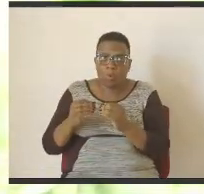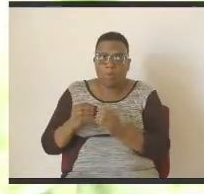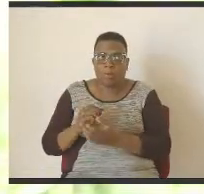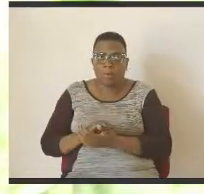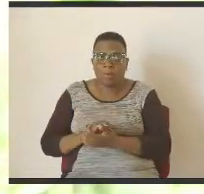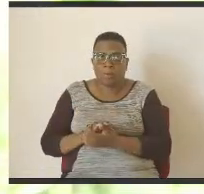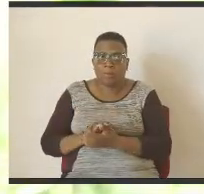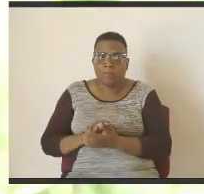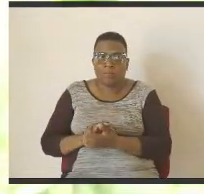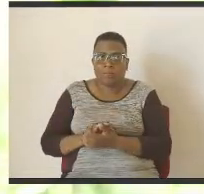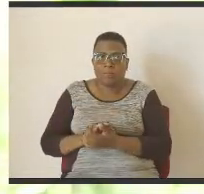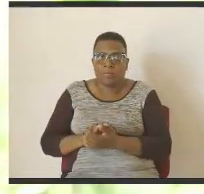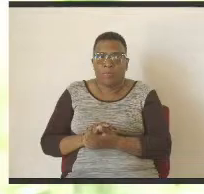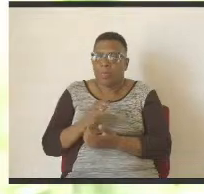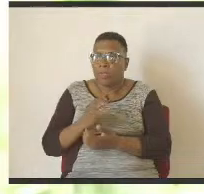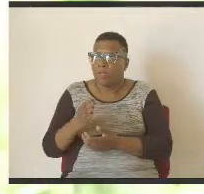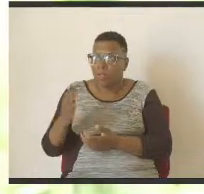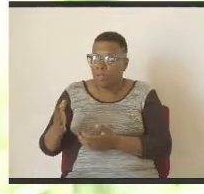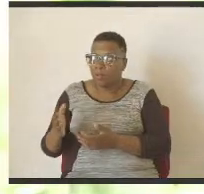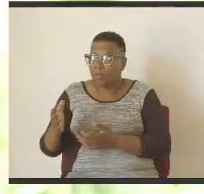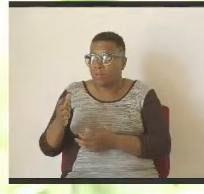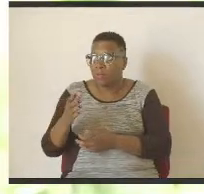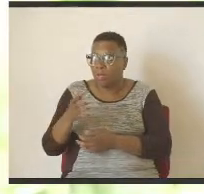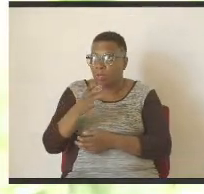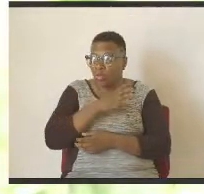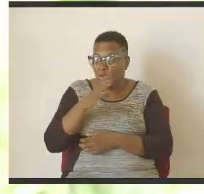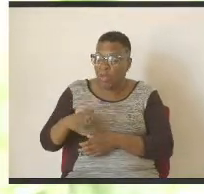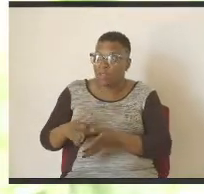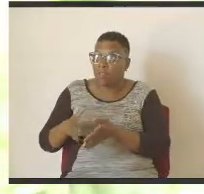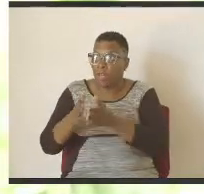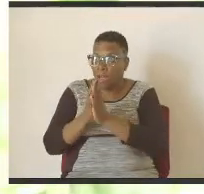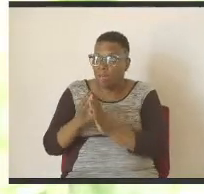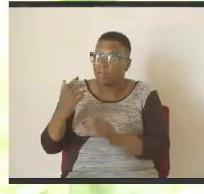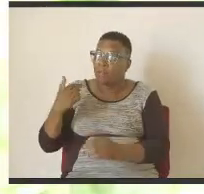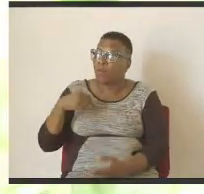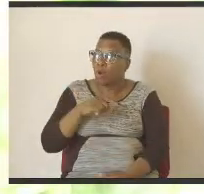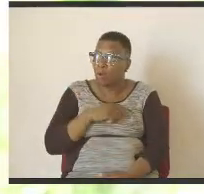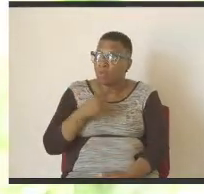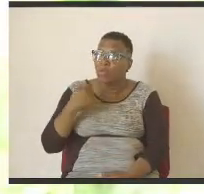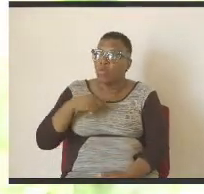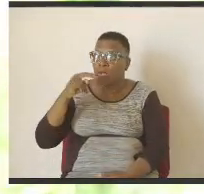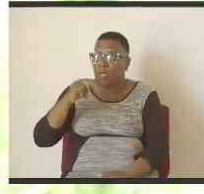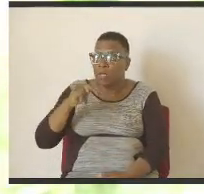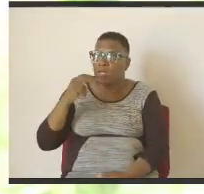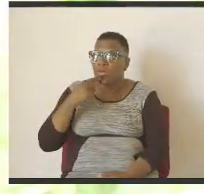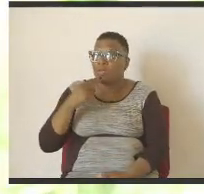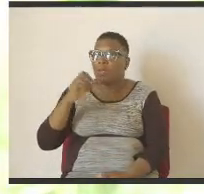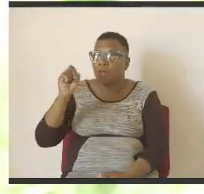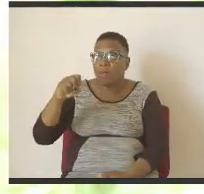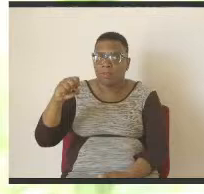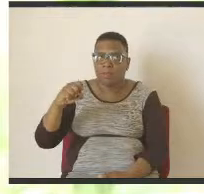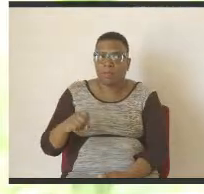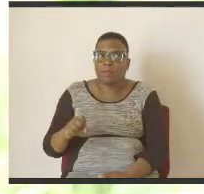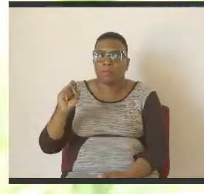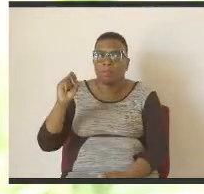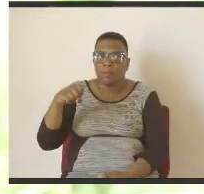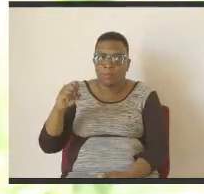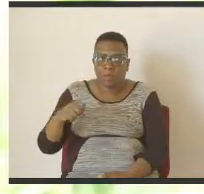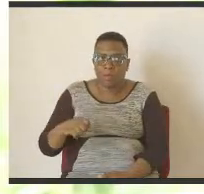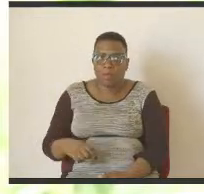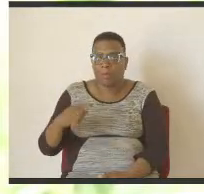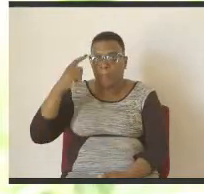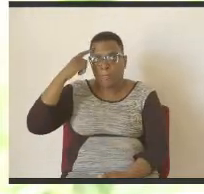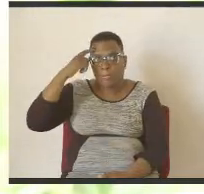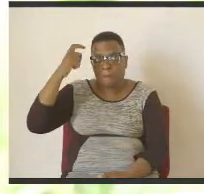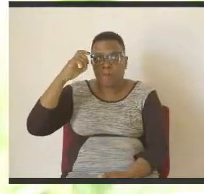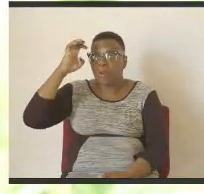things that are asked of us, we need to say yes. Yes. Yes, because